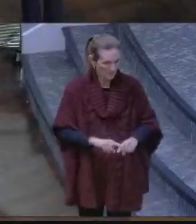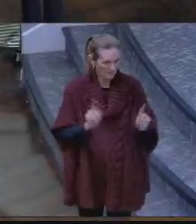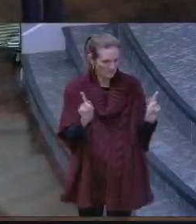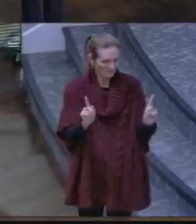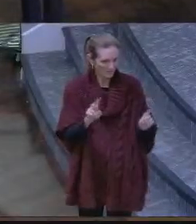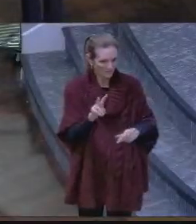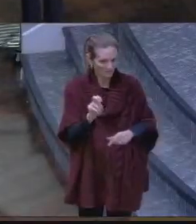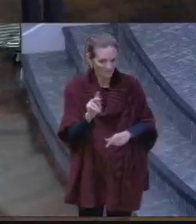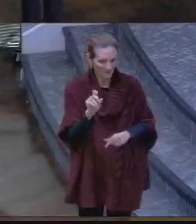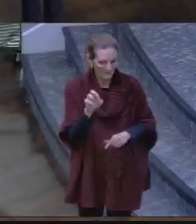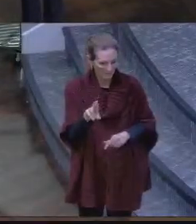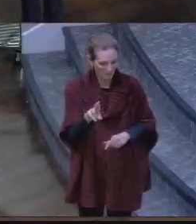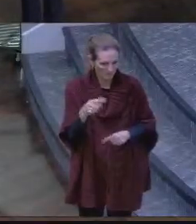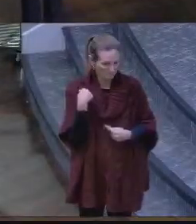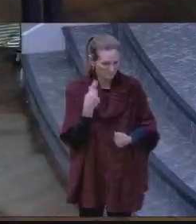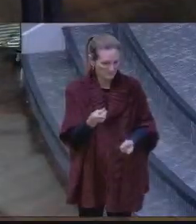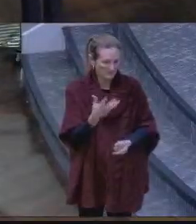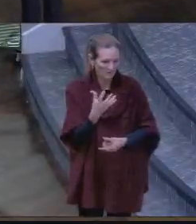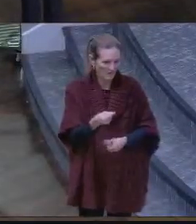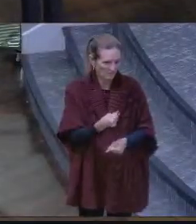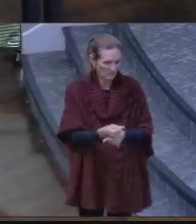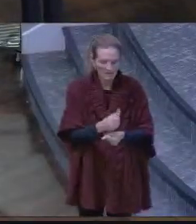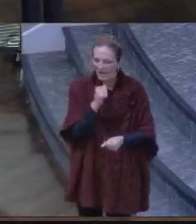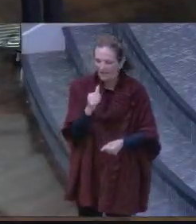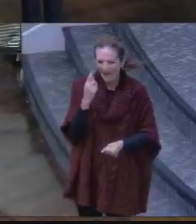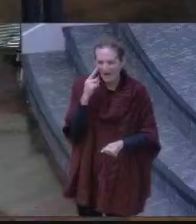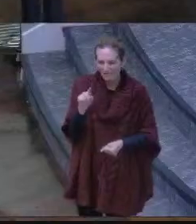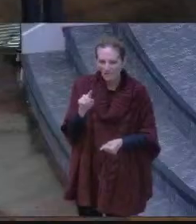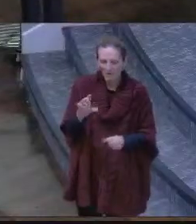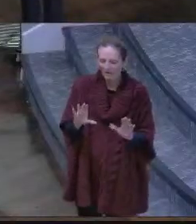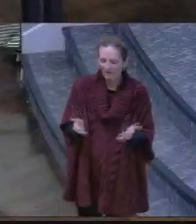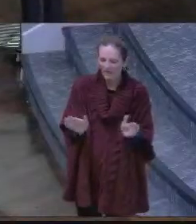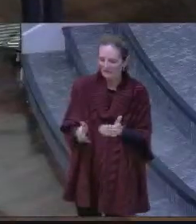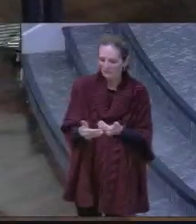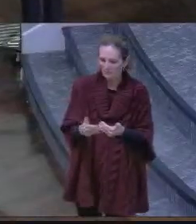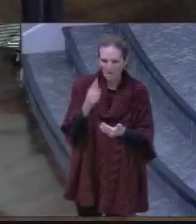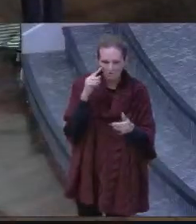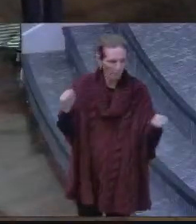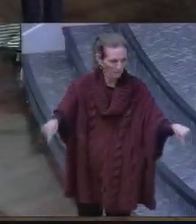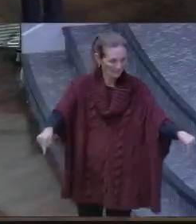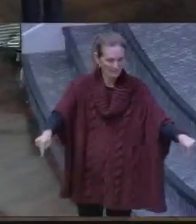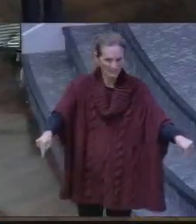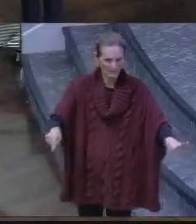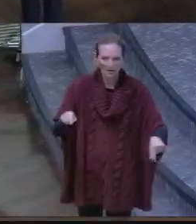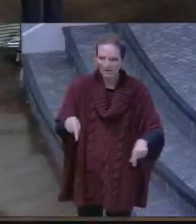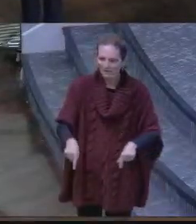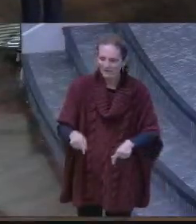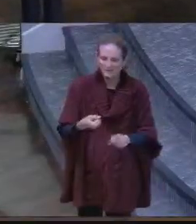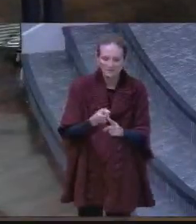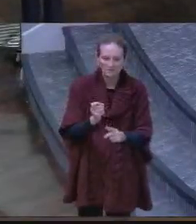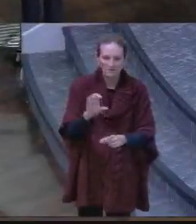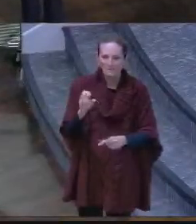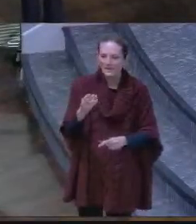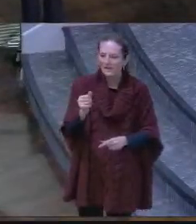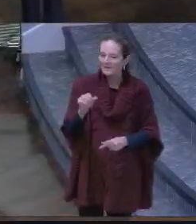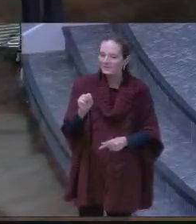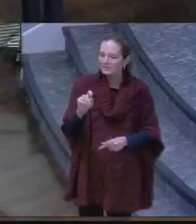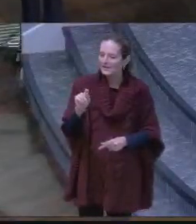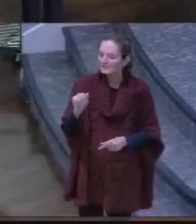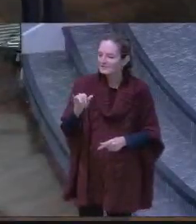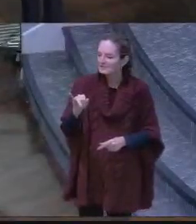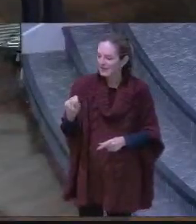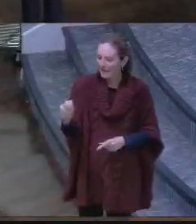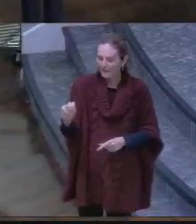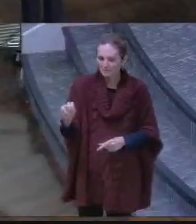5 years, do you know? Not for classroom type furniture. For here, like this was from Chastain's local, but